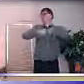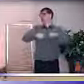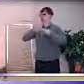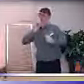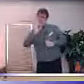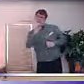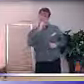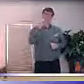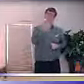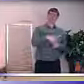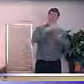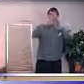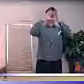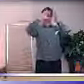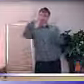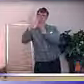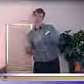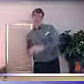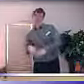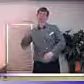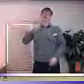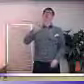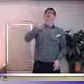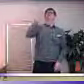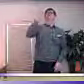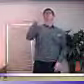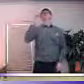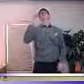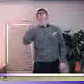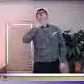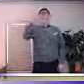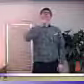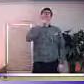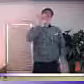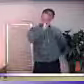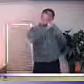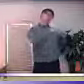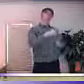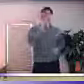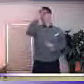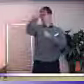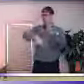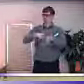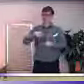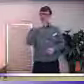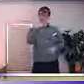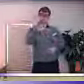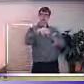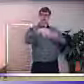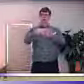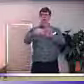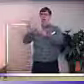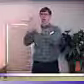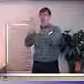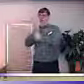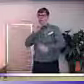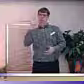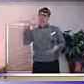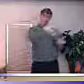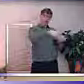regarding his sculpture of David when they asked him, "How did you do it?" And he